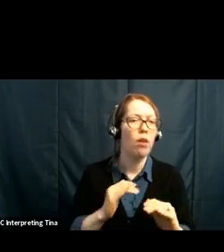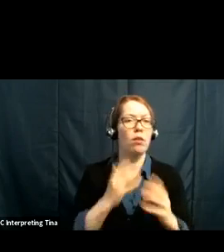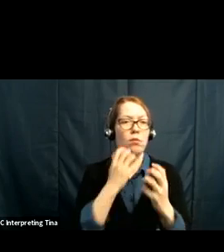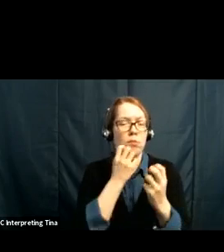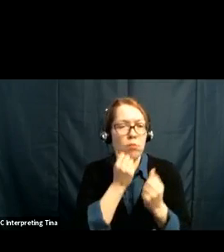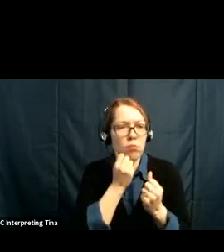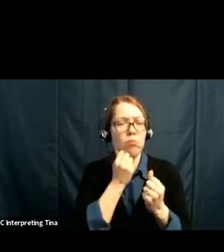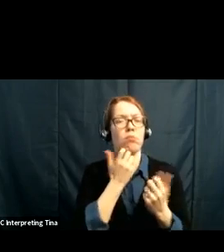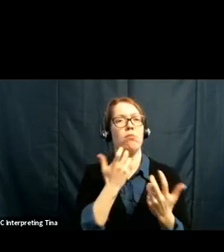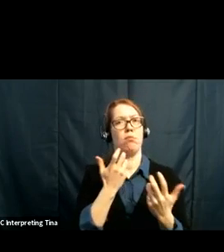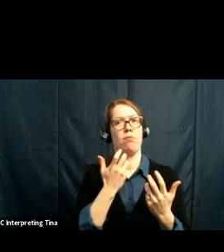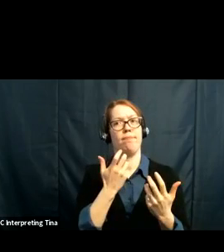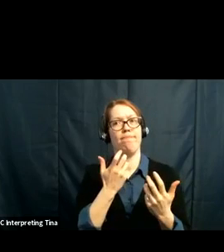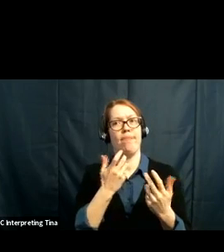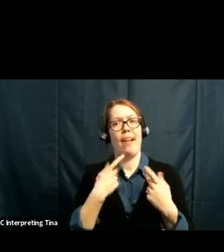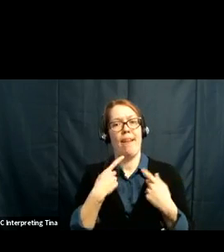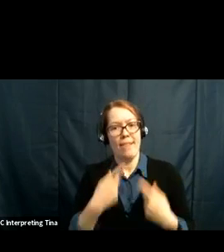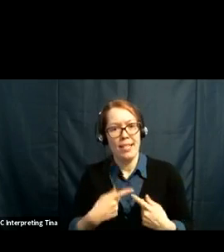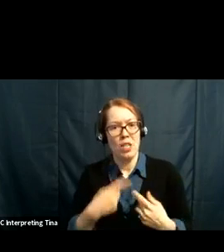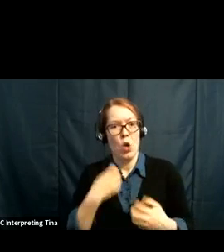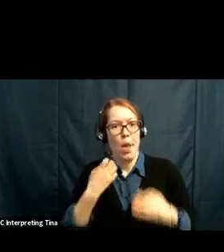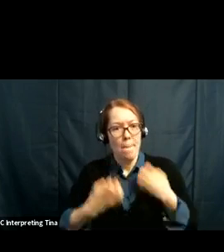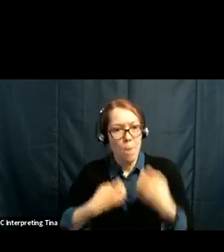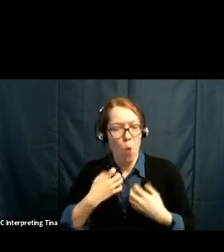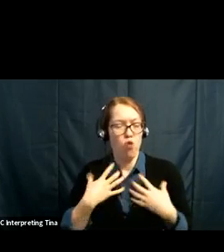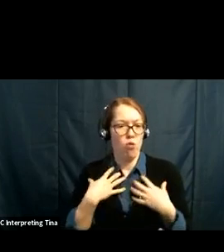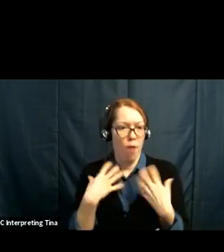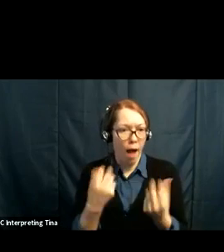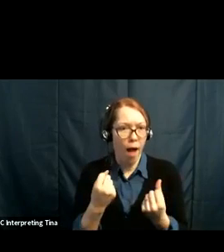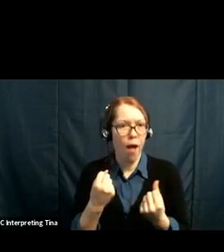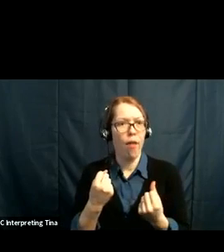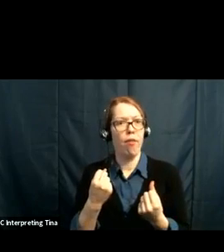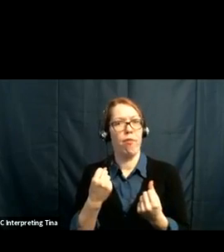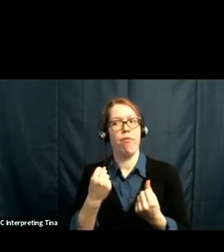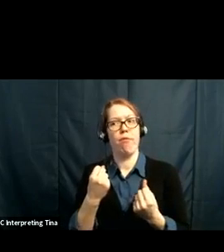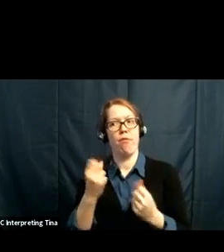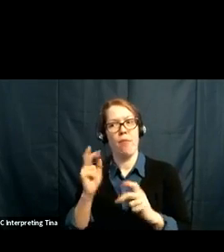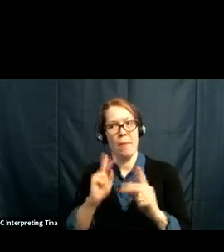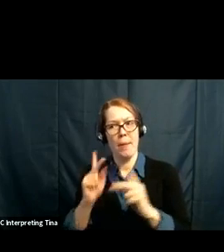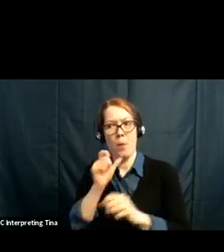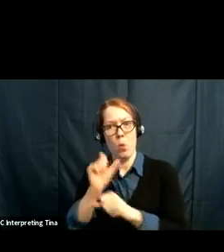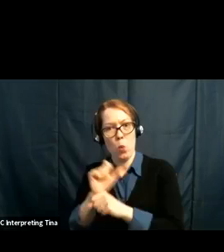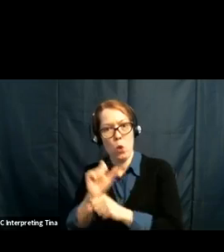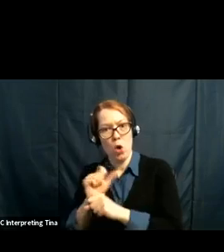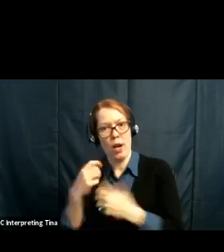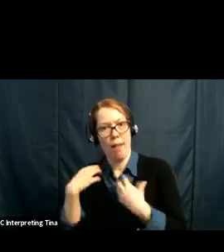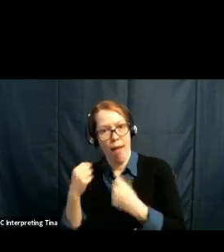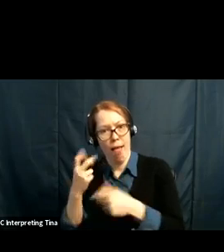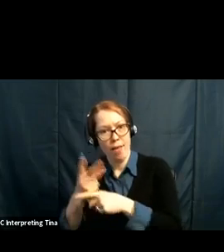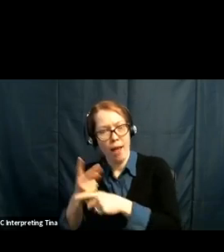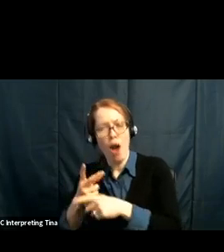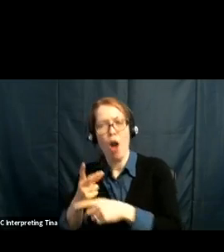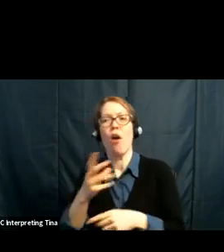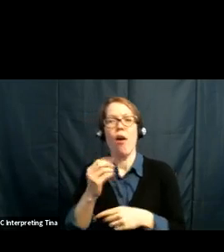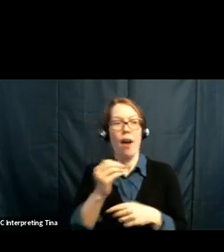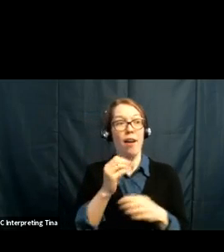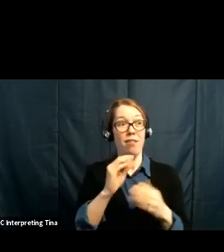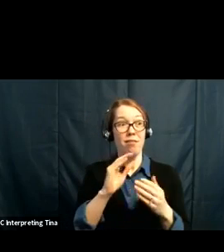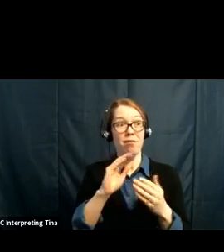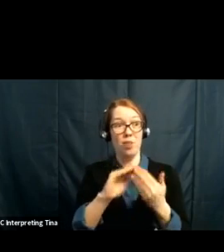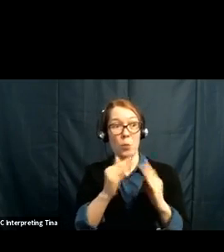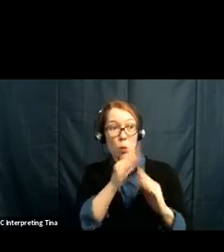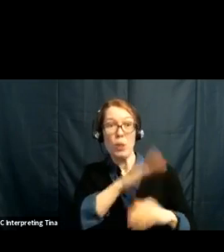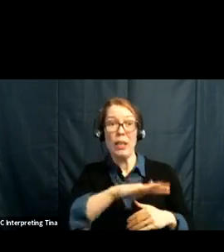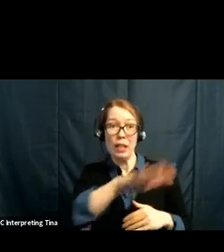preserve the physical and emotional health of our healthcare workers and the people in our community. It doesn't appear to be going